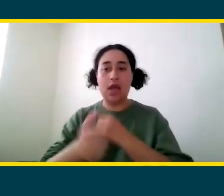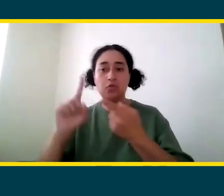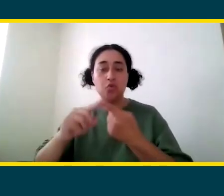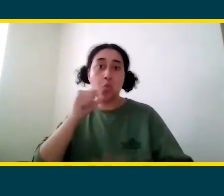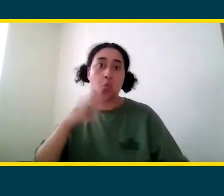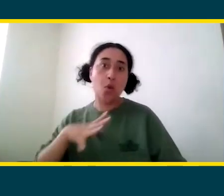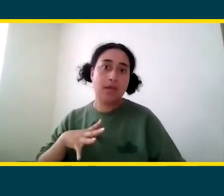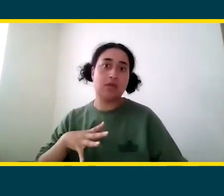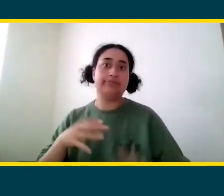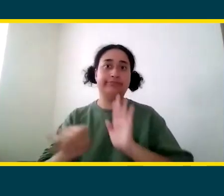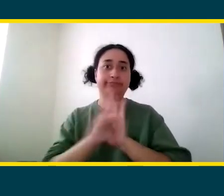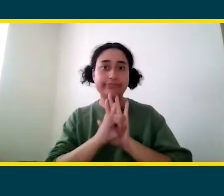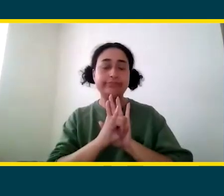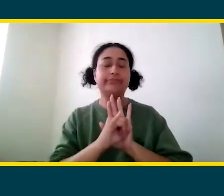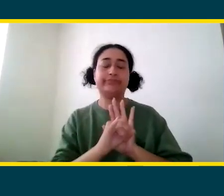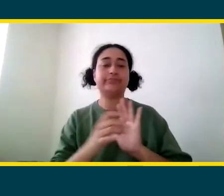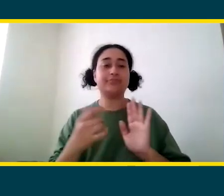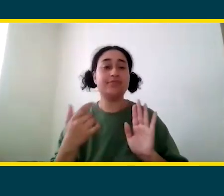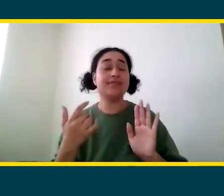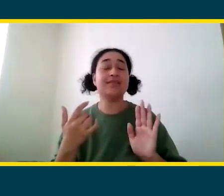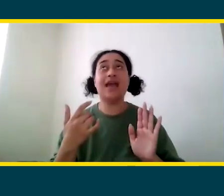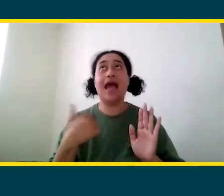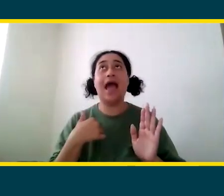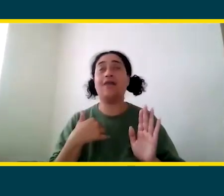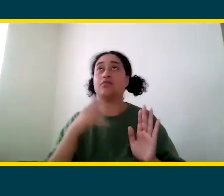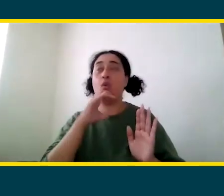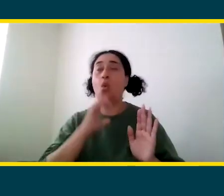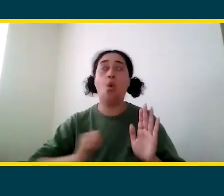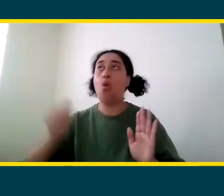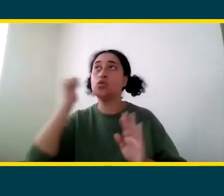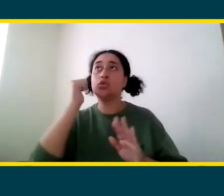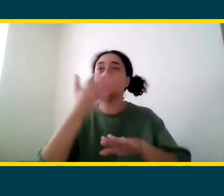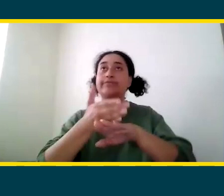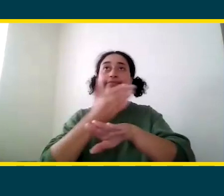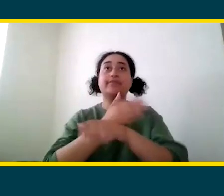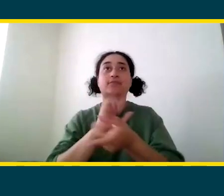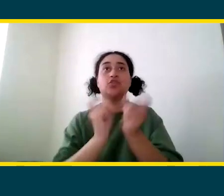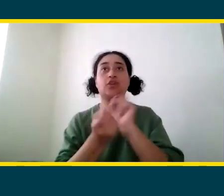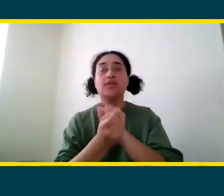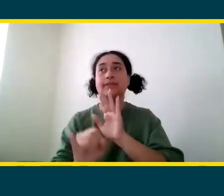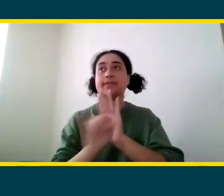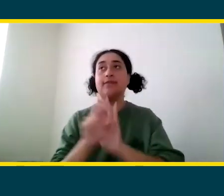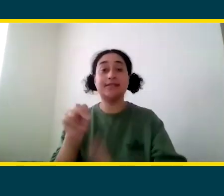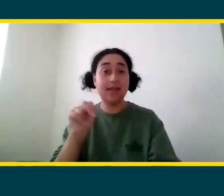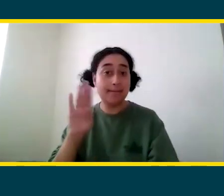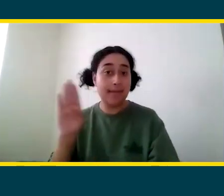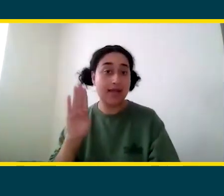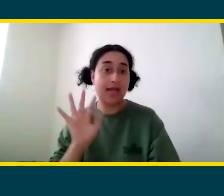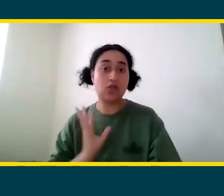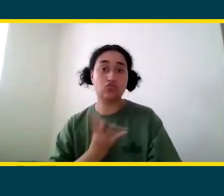And I hear, as I've gotten older and moved into my gender identity as non-binary, trans